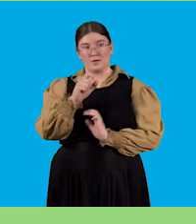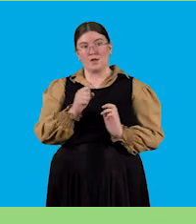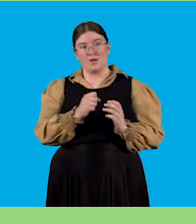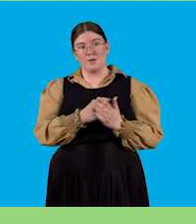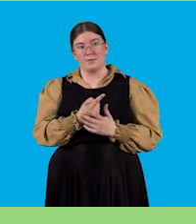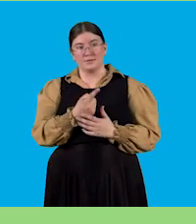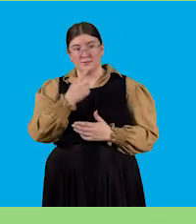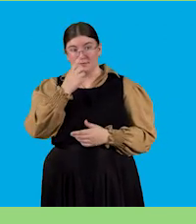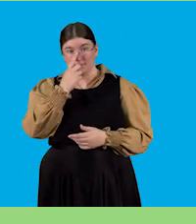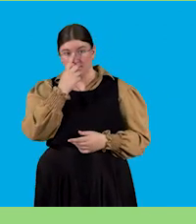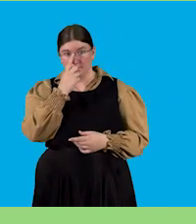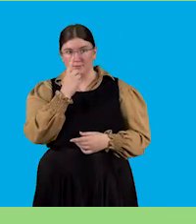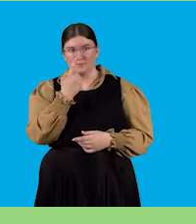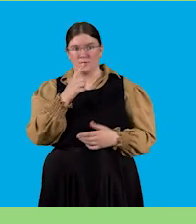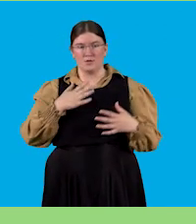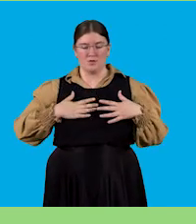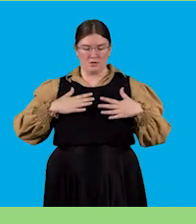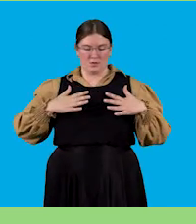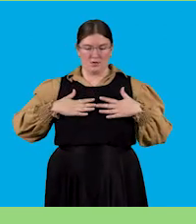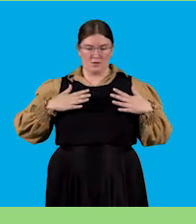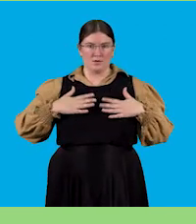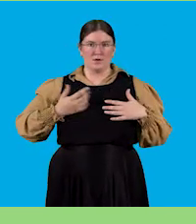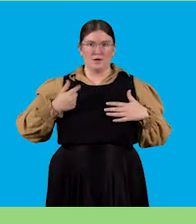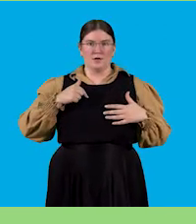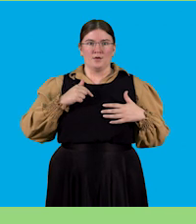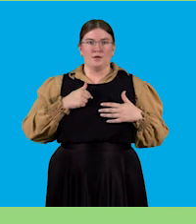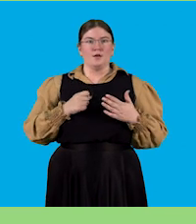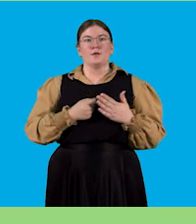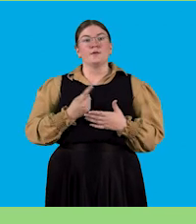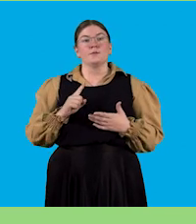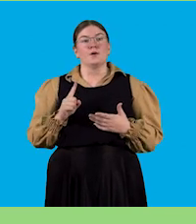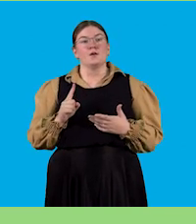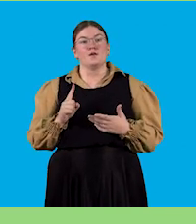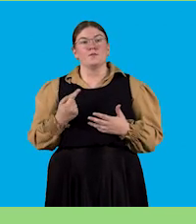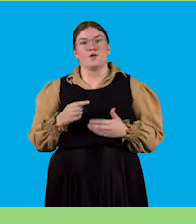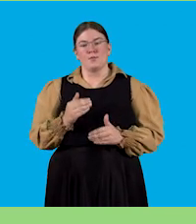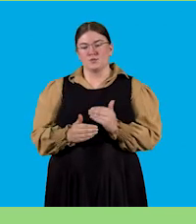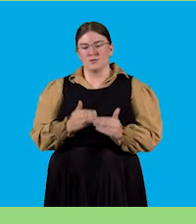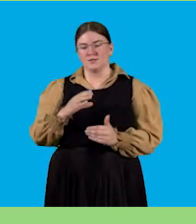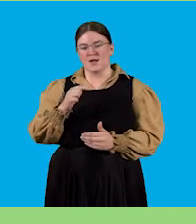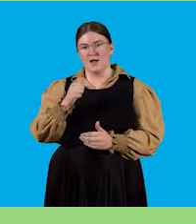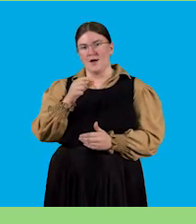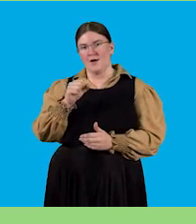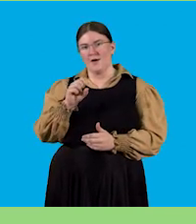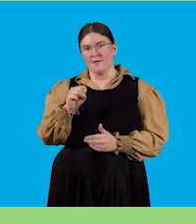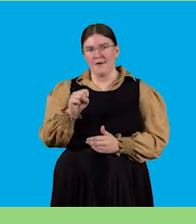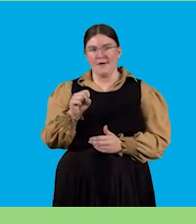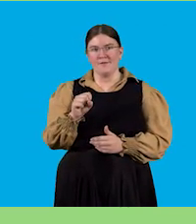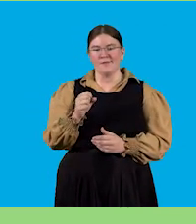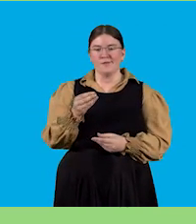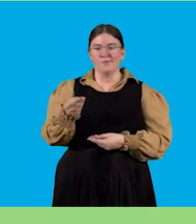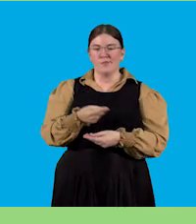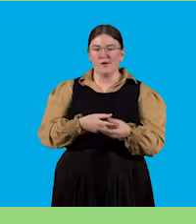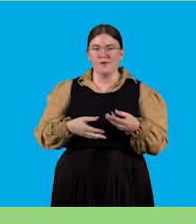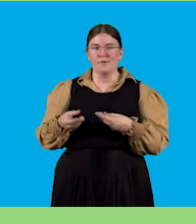So this is what happens in our lungs and in the cells during the process of gaseous